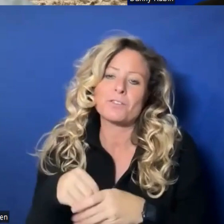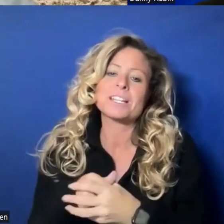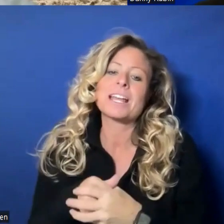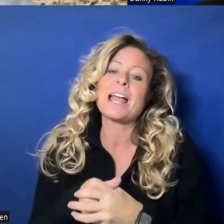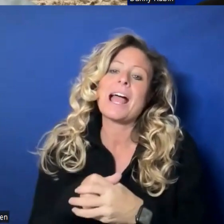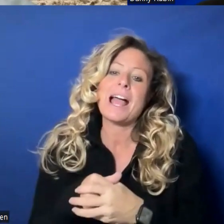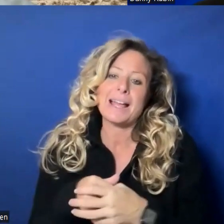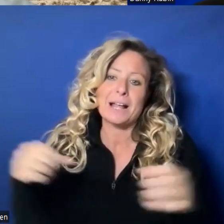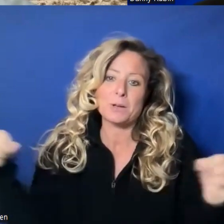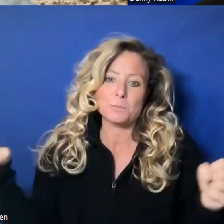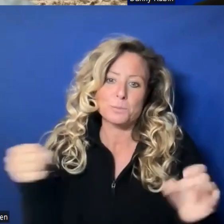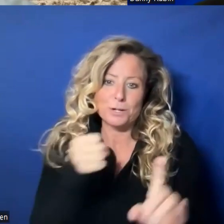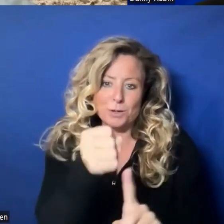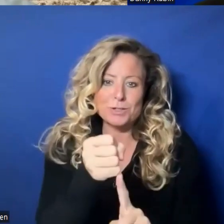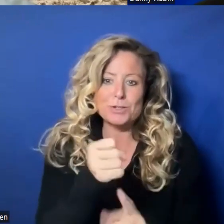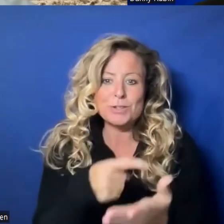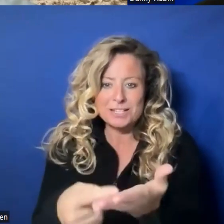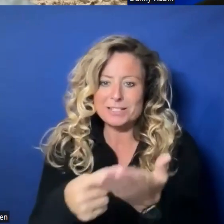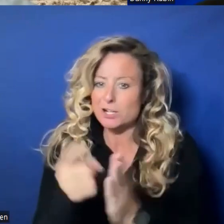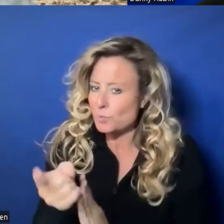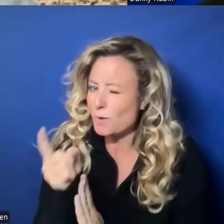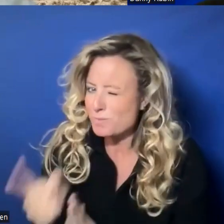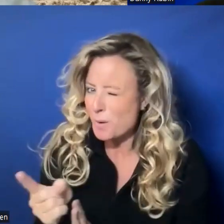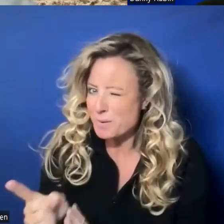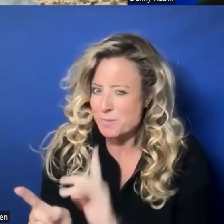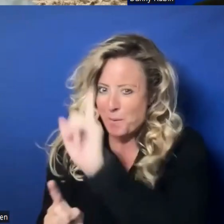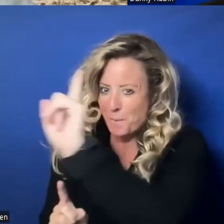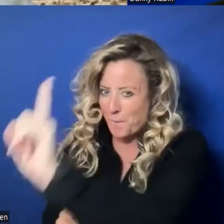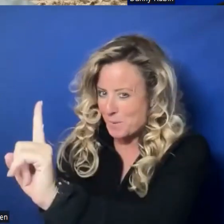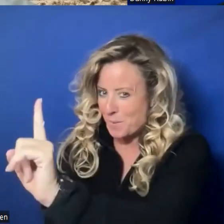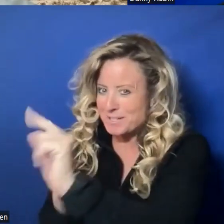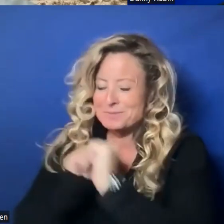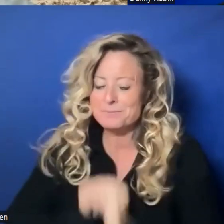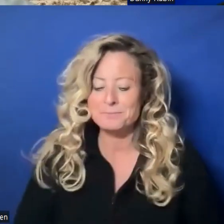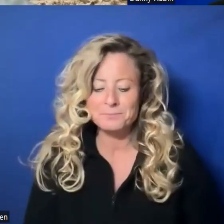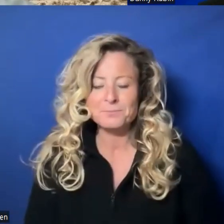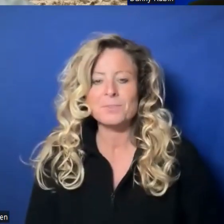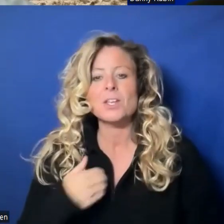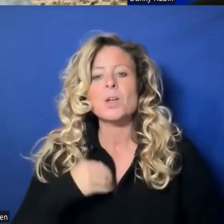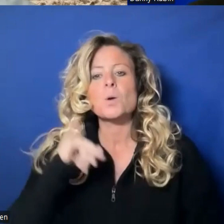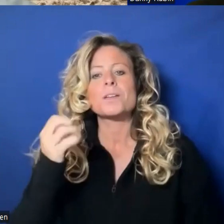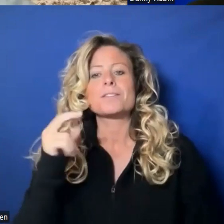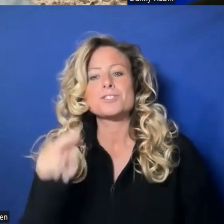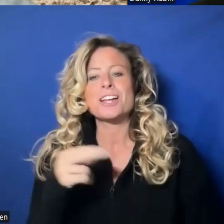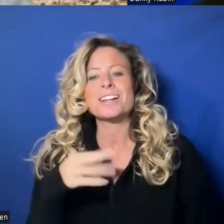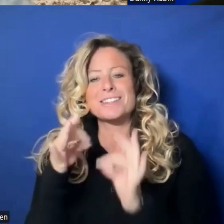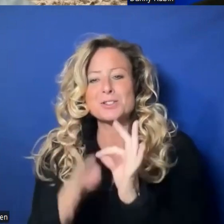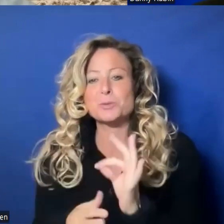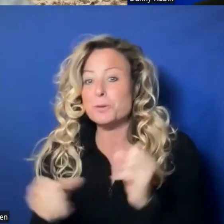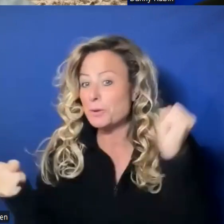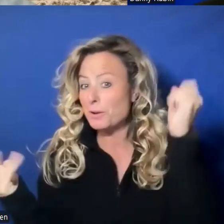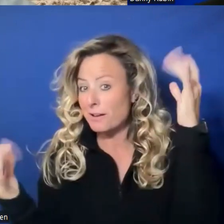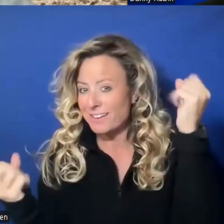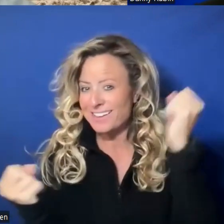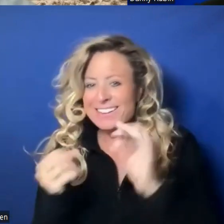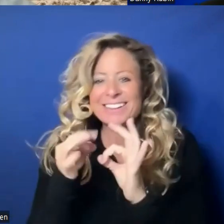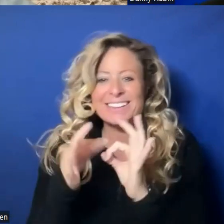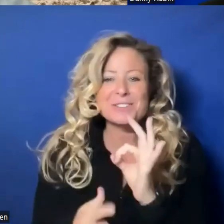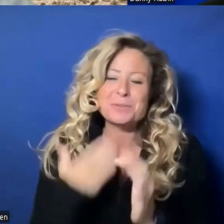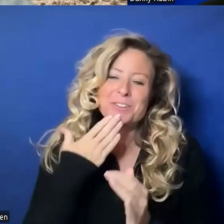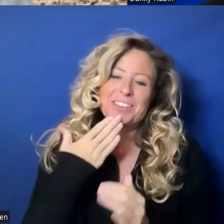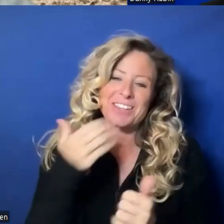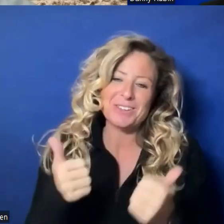the discussion in just a moment, so hang tight. We have Jen here, as always, our sign language interpreter. Thank